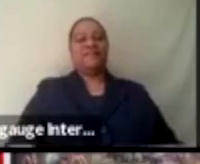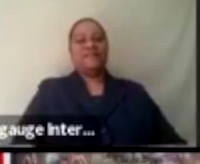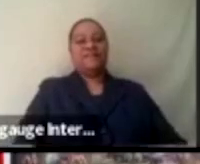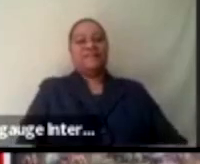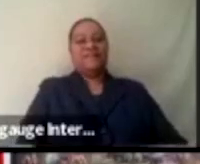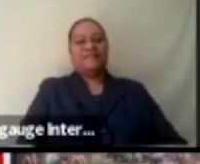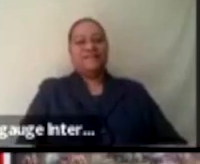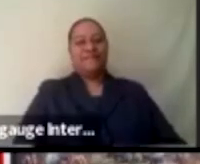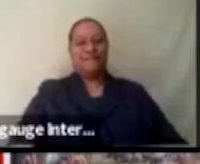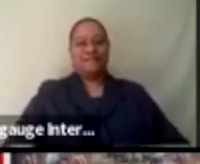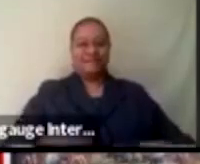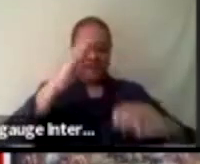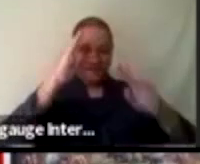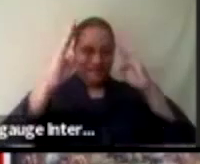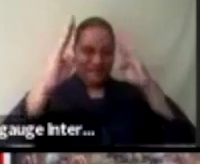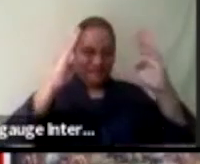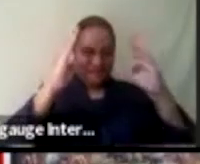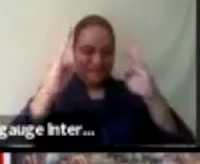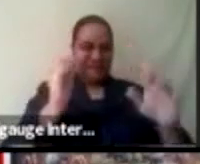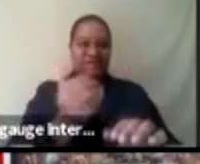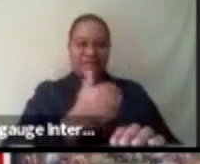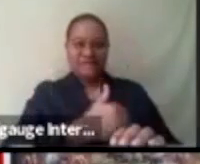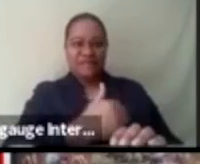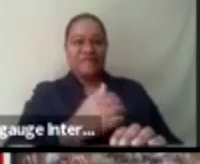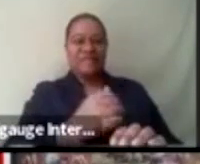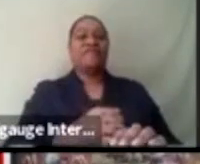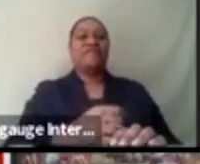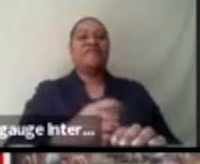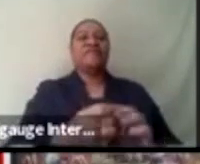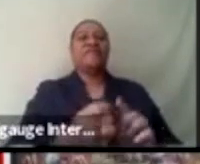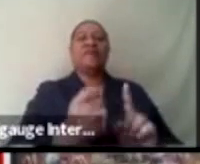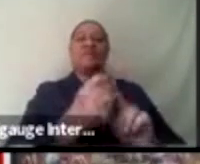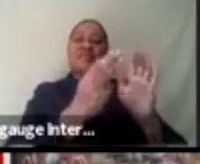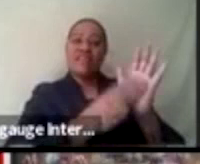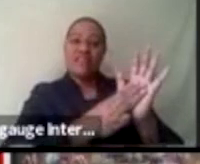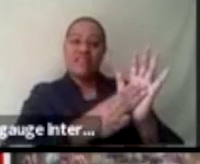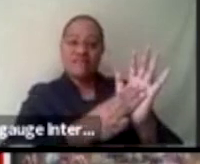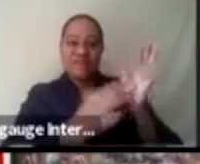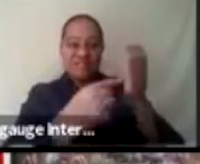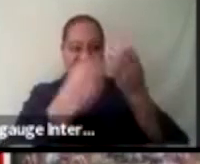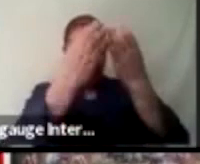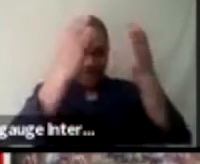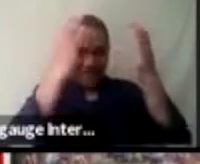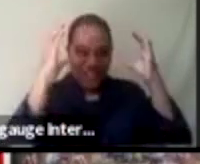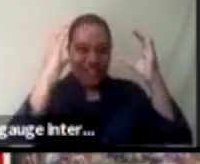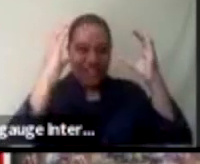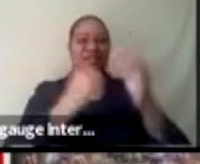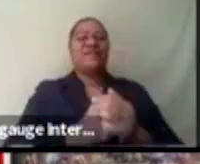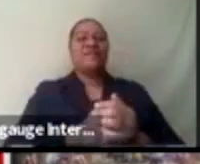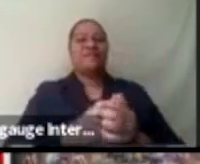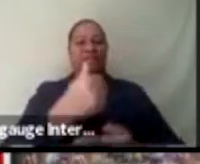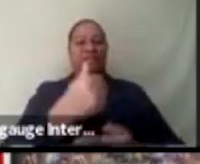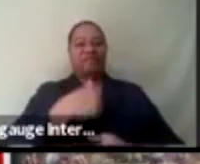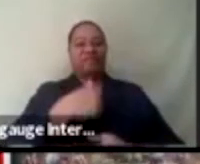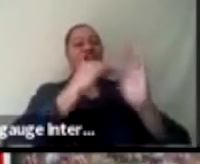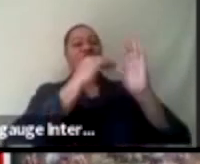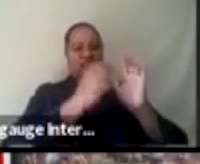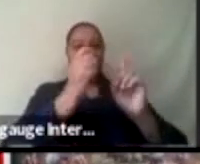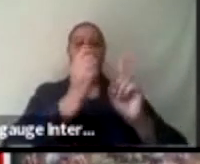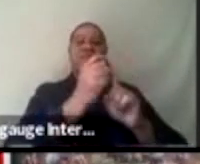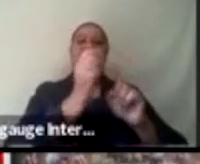the Honorable Kalsen Natano, the Prime Minister of Tuvalu, and outgoing Chair of the Pacific Islands